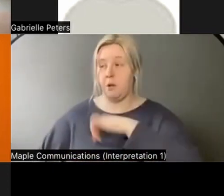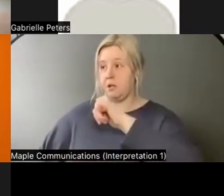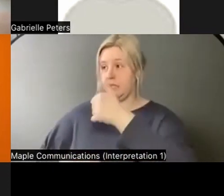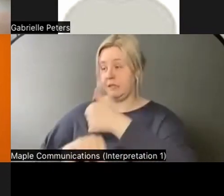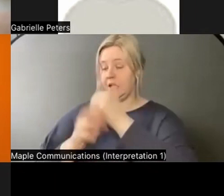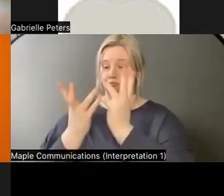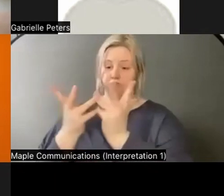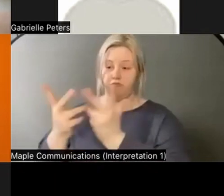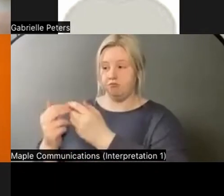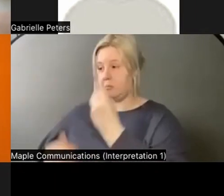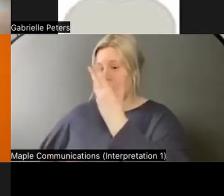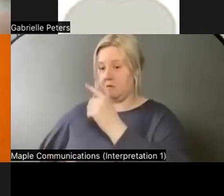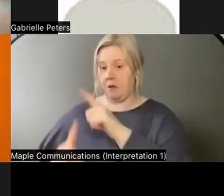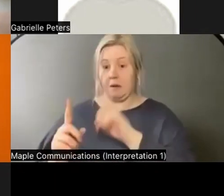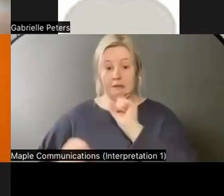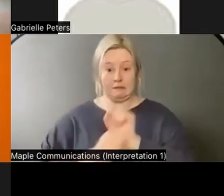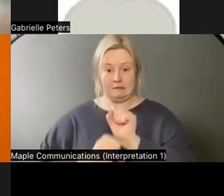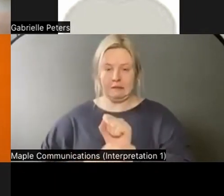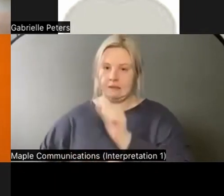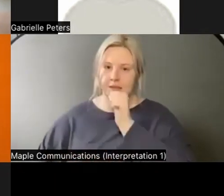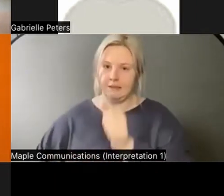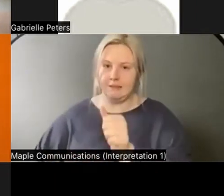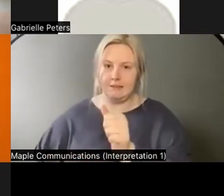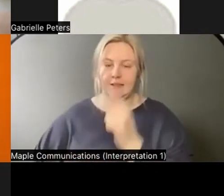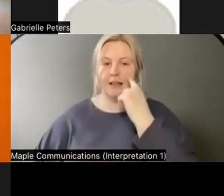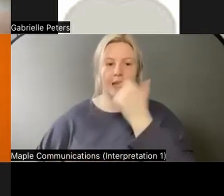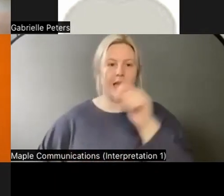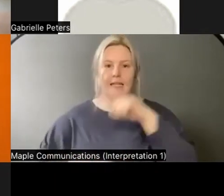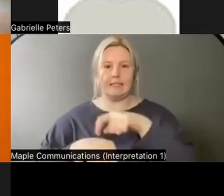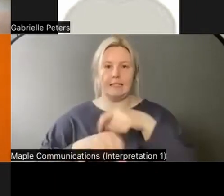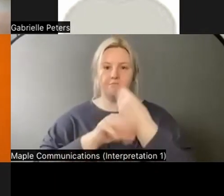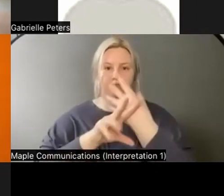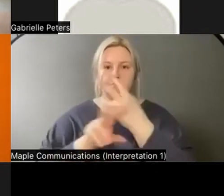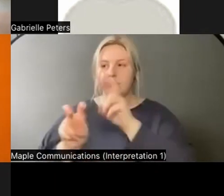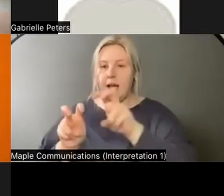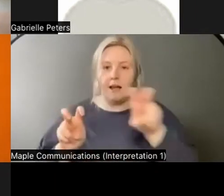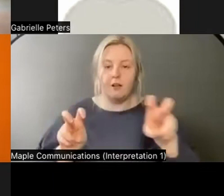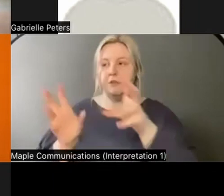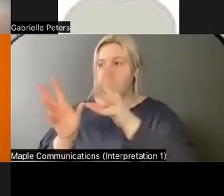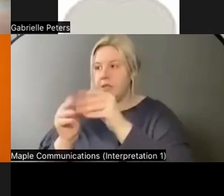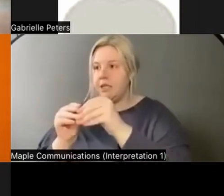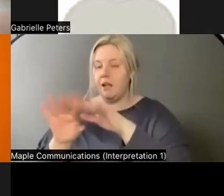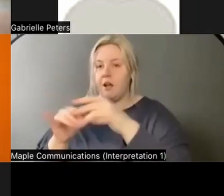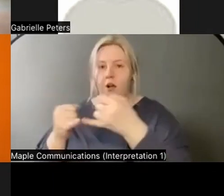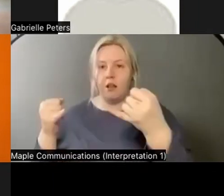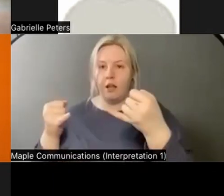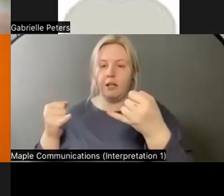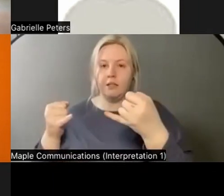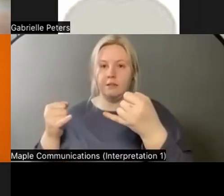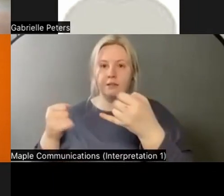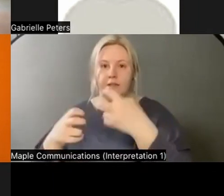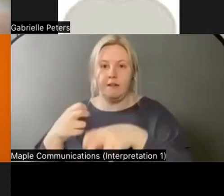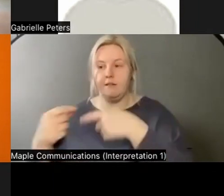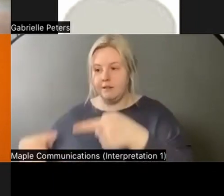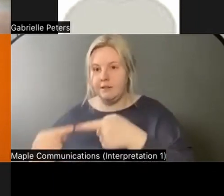I doubt that they ever are for any conference or panel. And we're just demystifying.